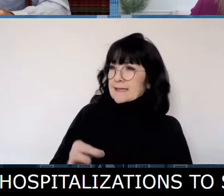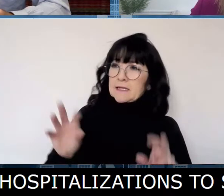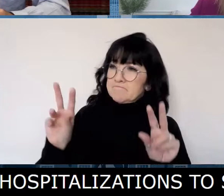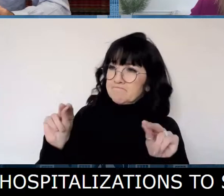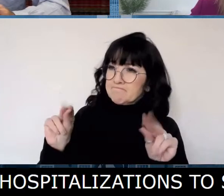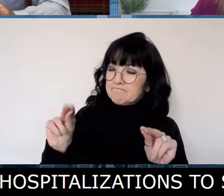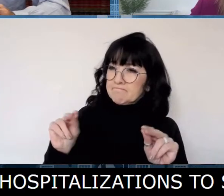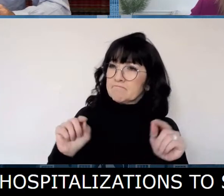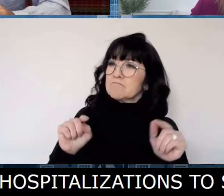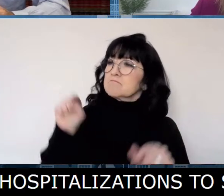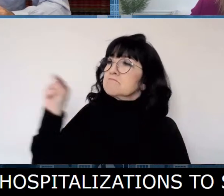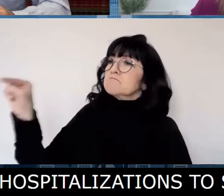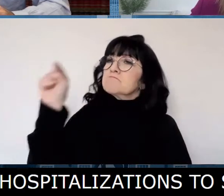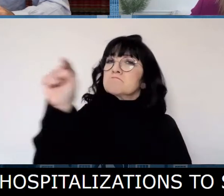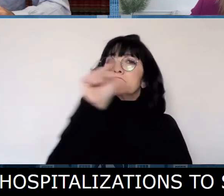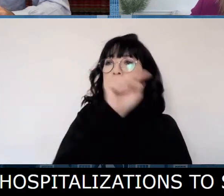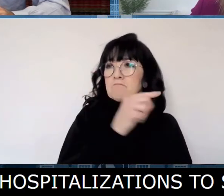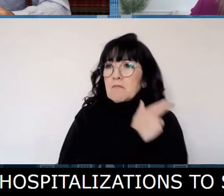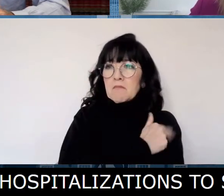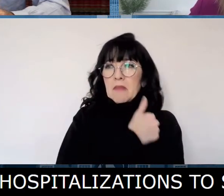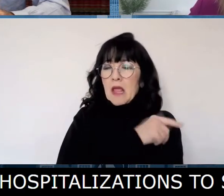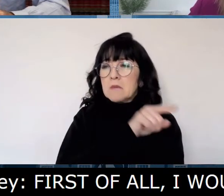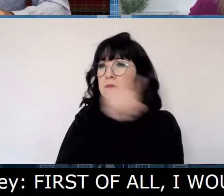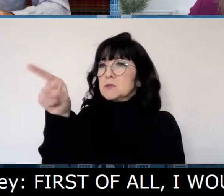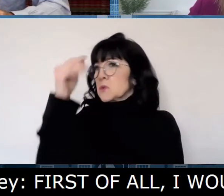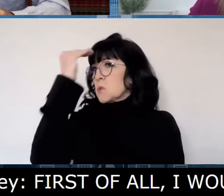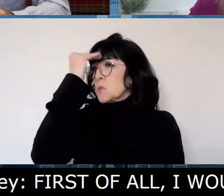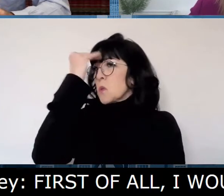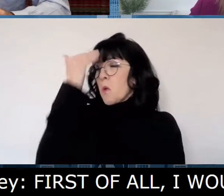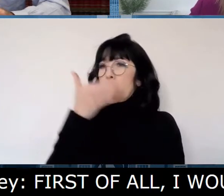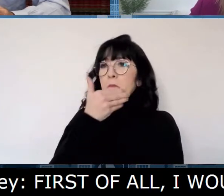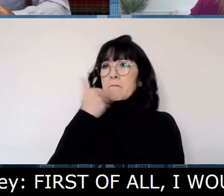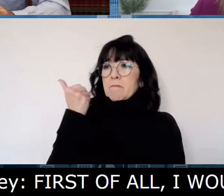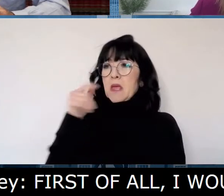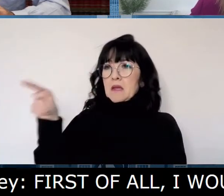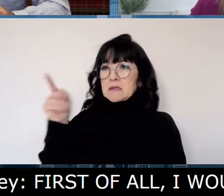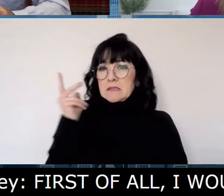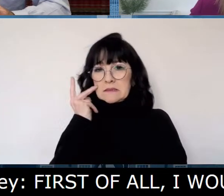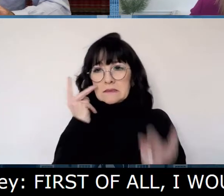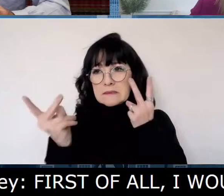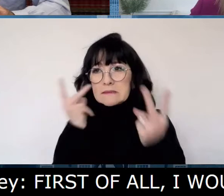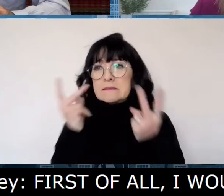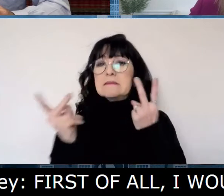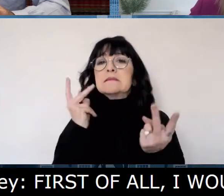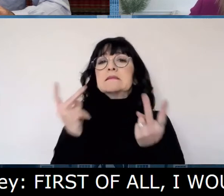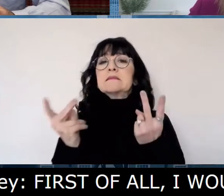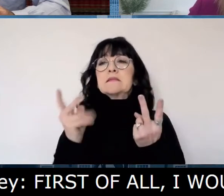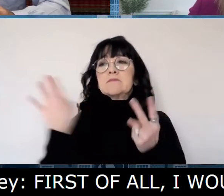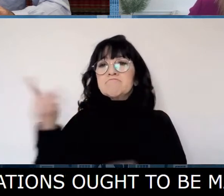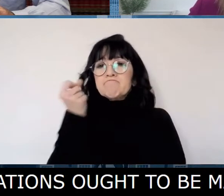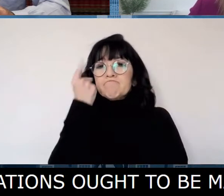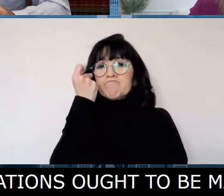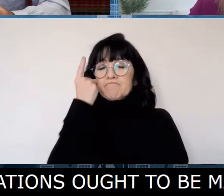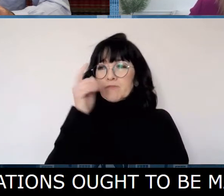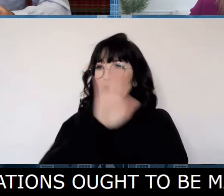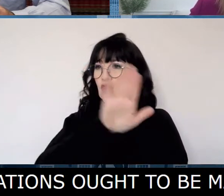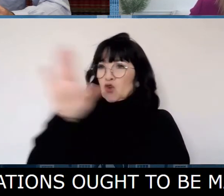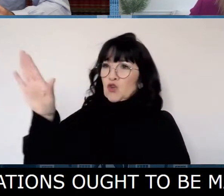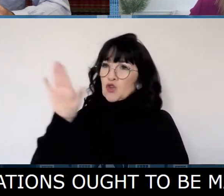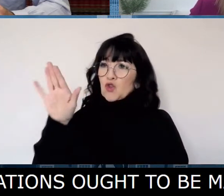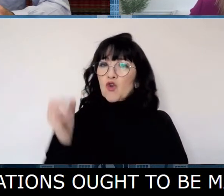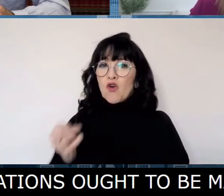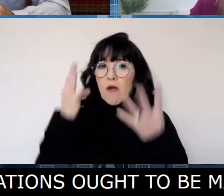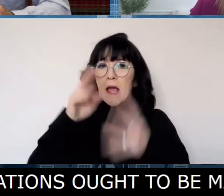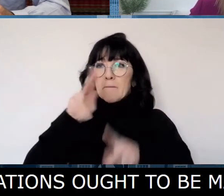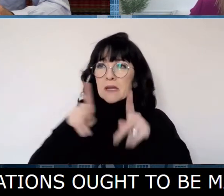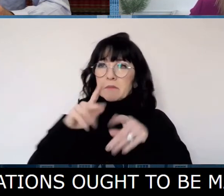We communicate with them and have been on a weekly basis to better understand what they're experiencing there. But if you